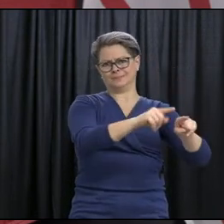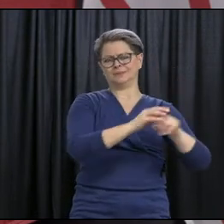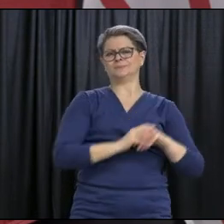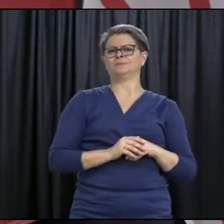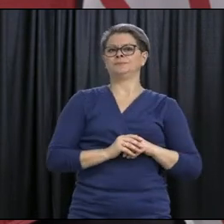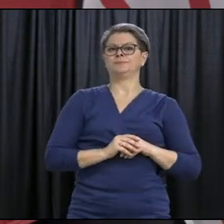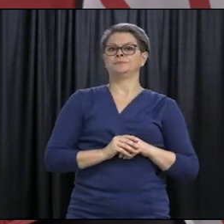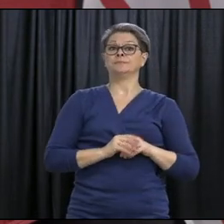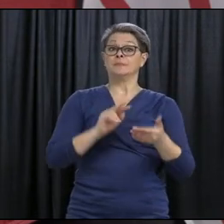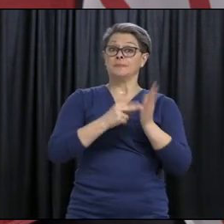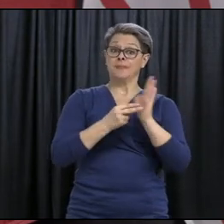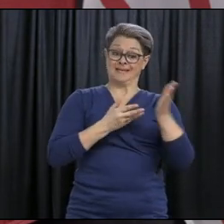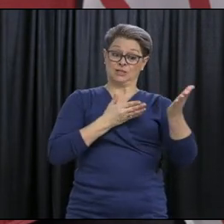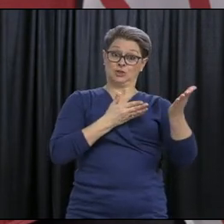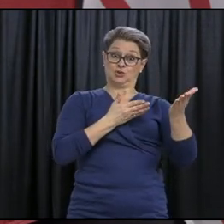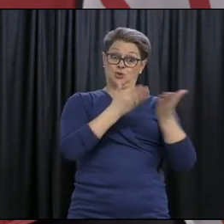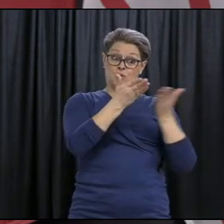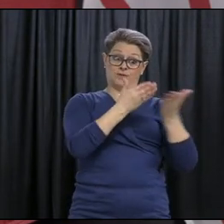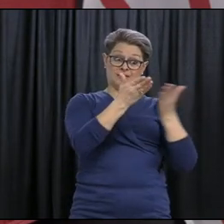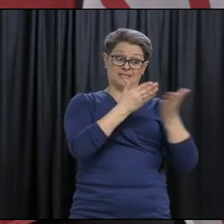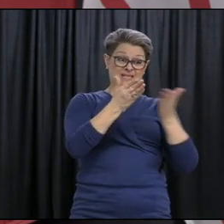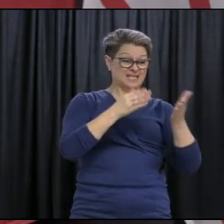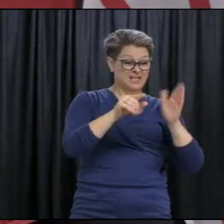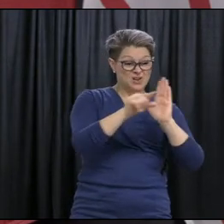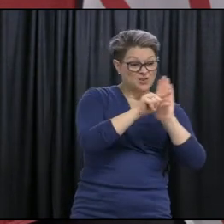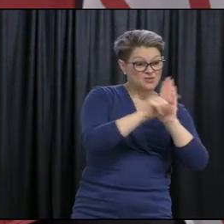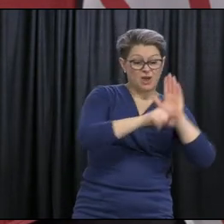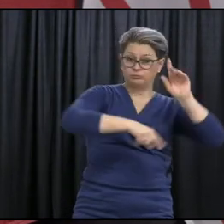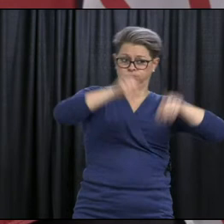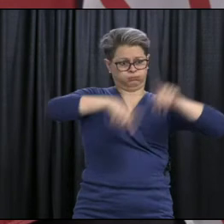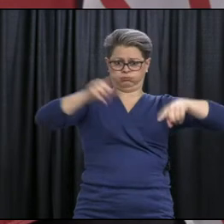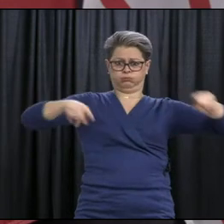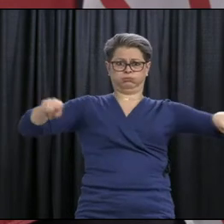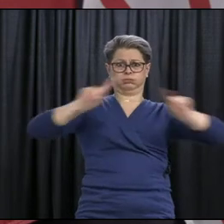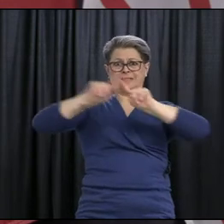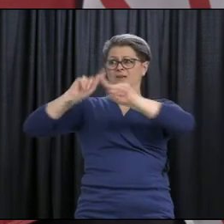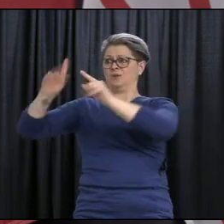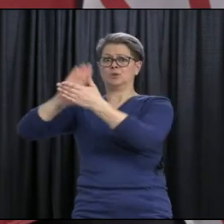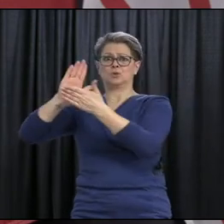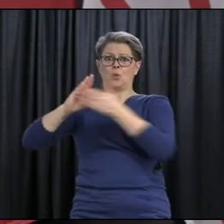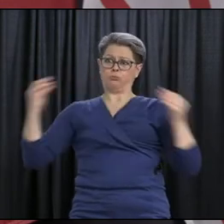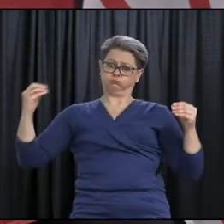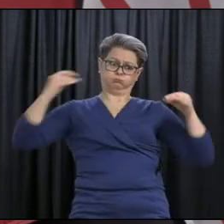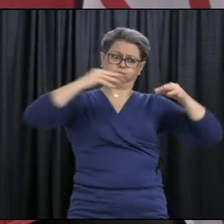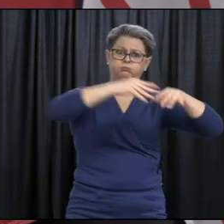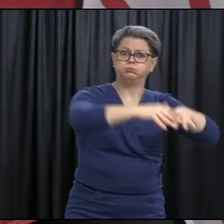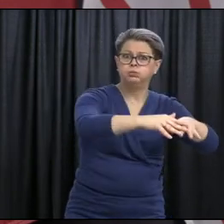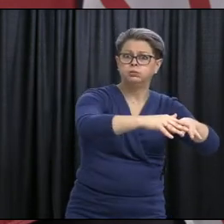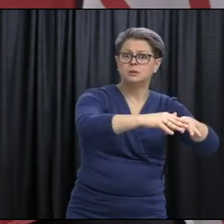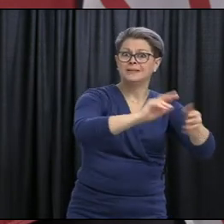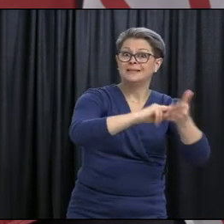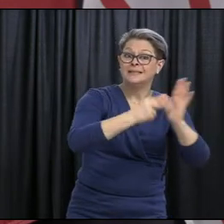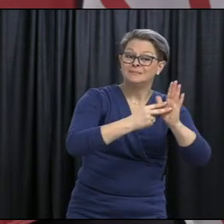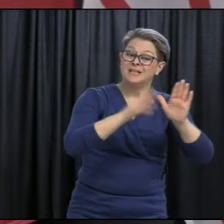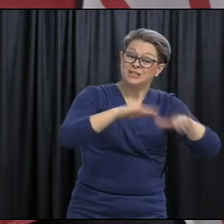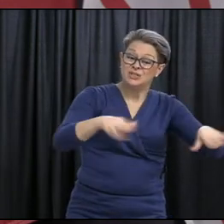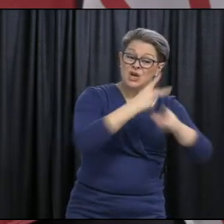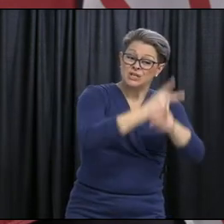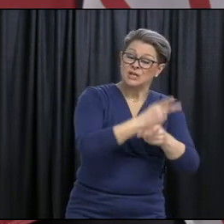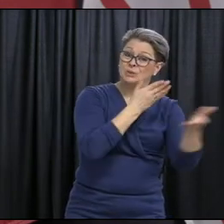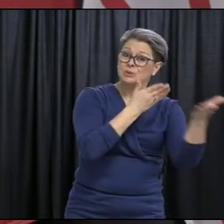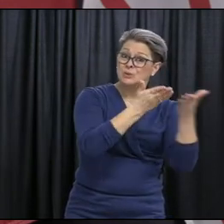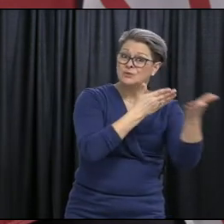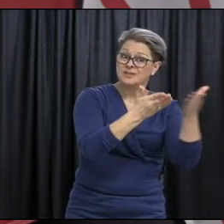may have children from various grades and from various different schools. Childcare services may